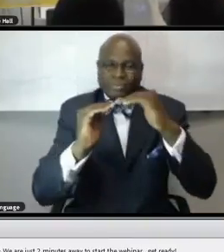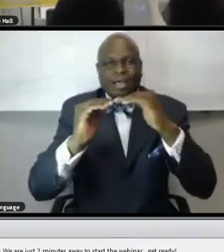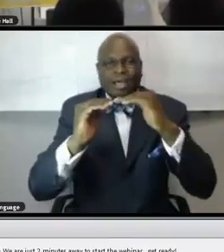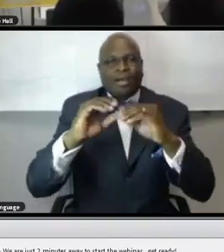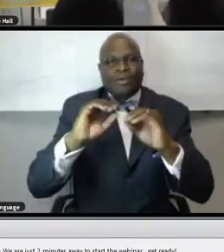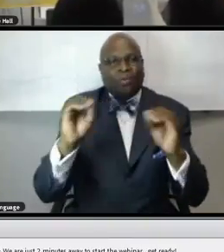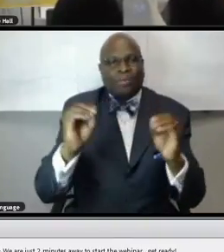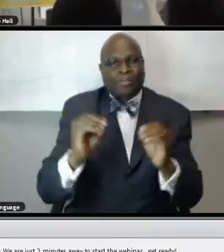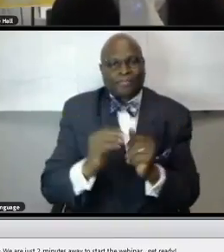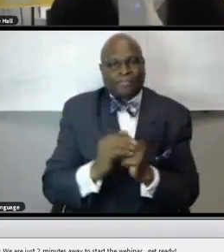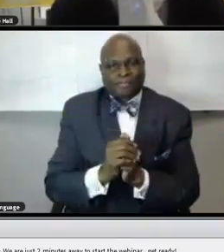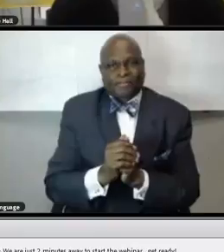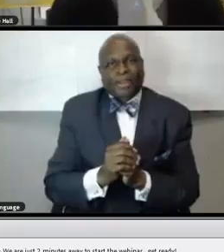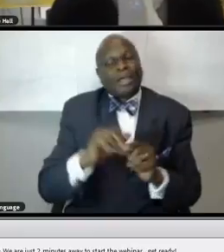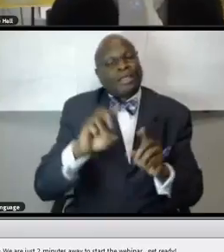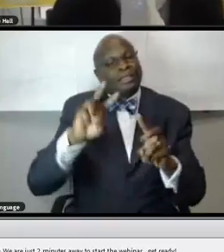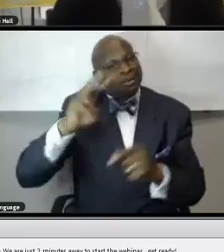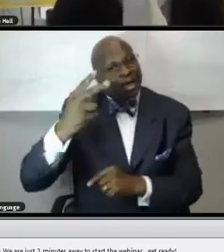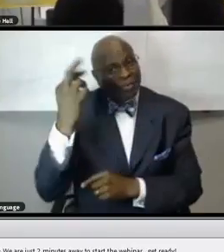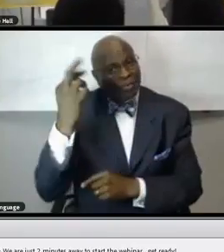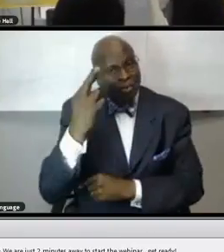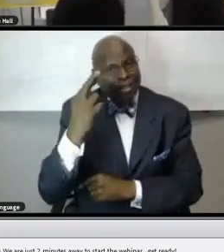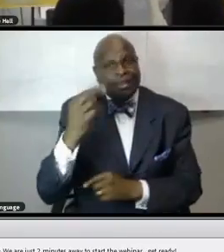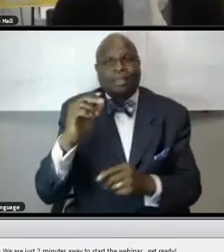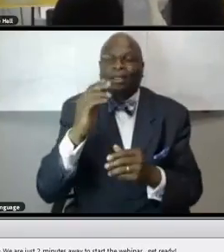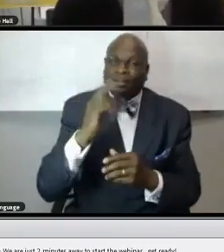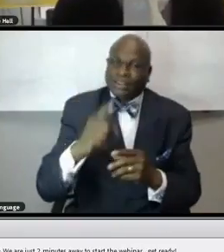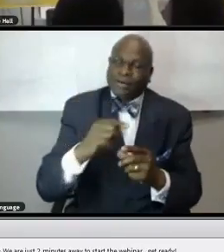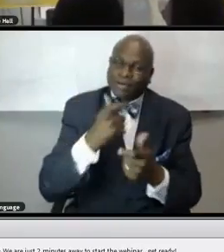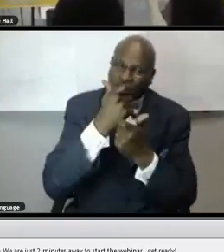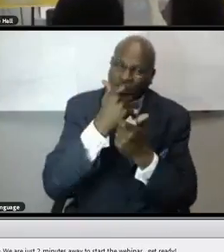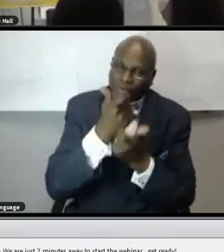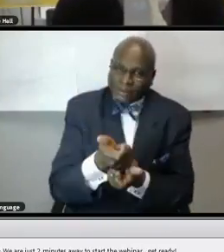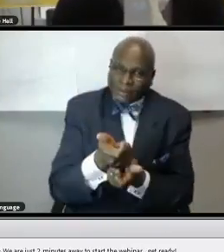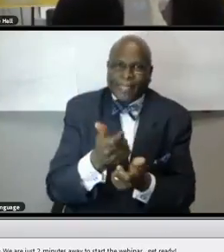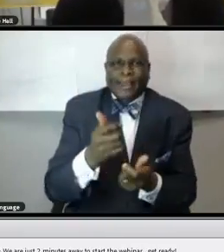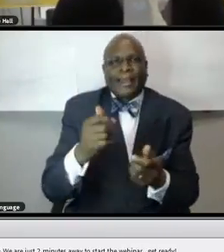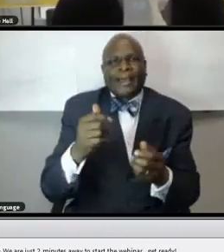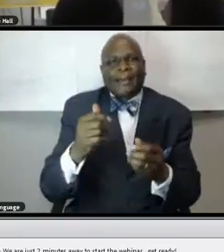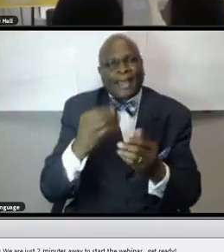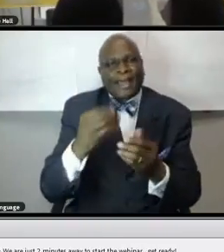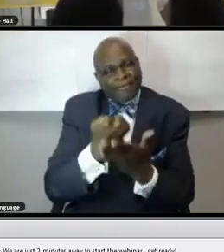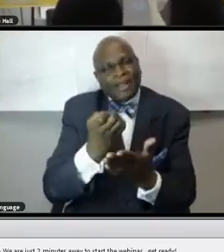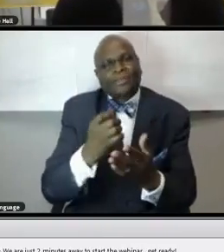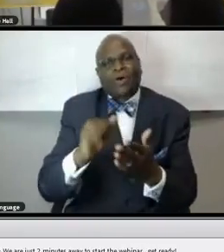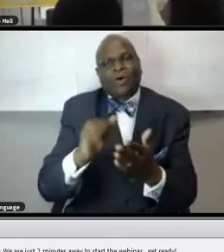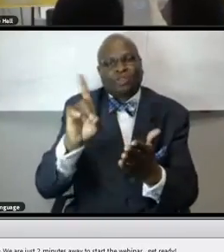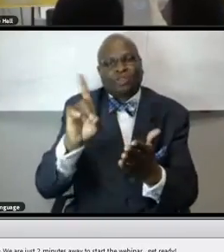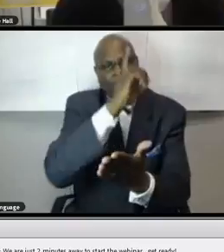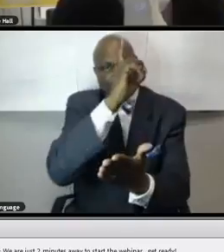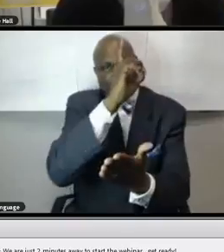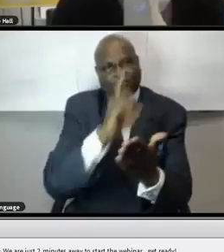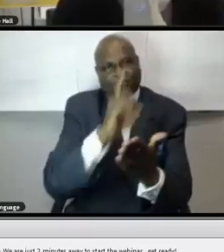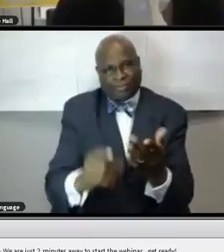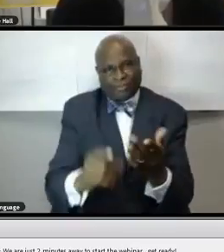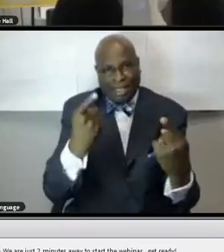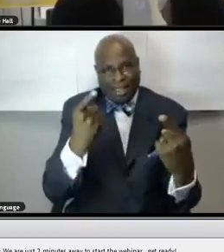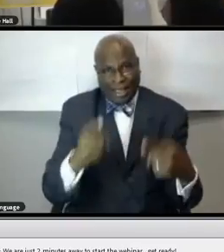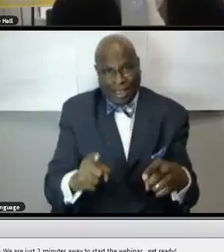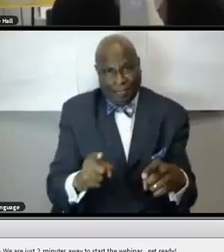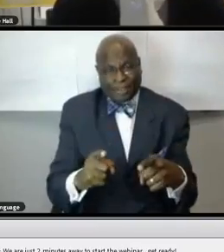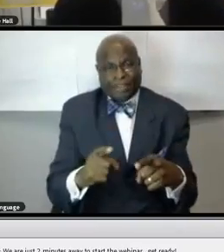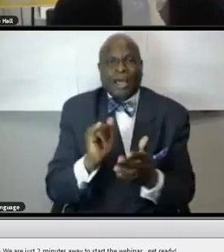themselves. Secondly, there is some interesting emerging evidence on the role that discrimination plays